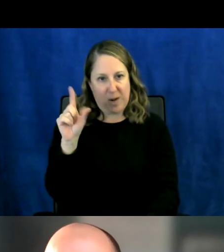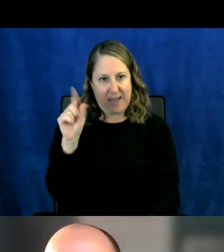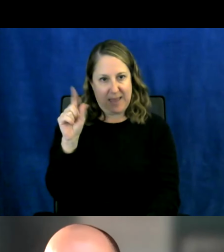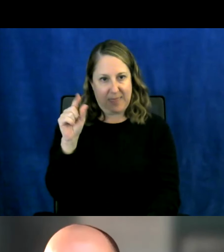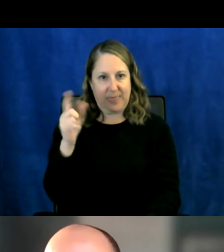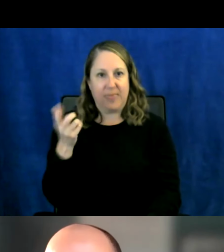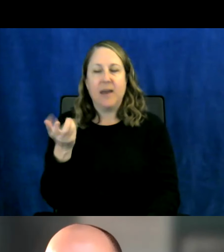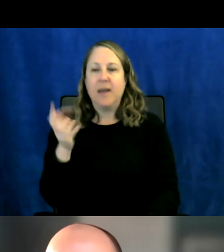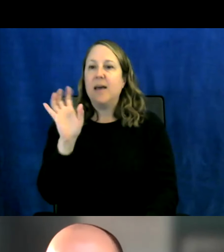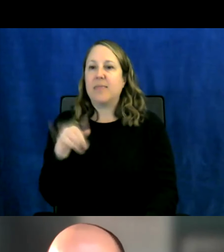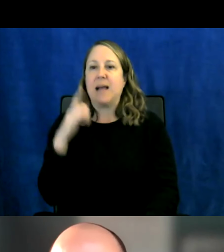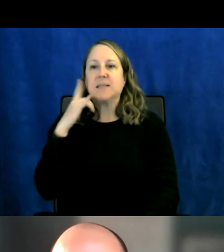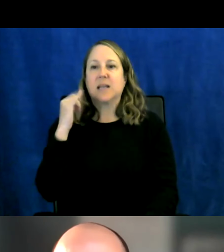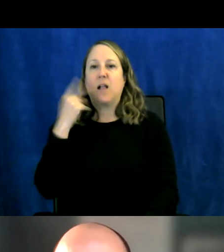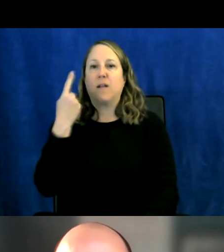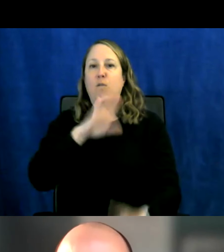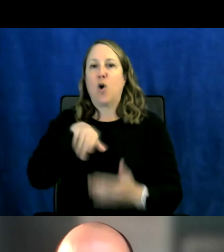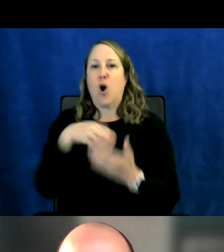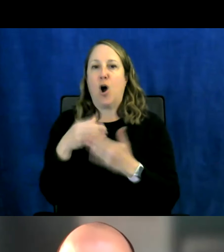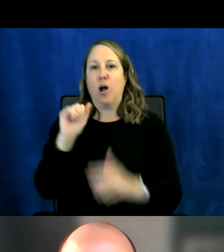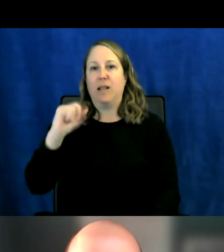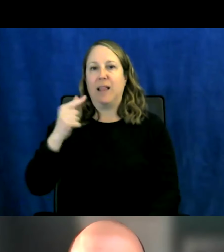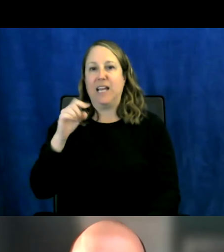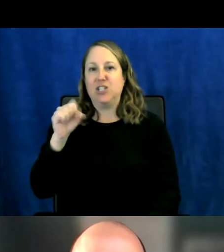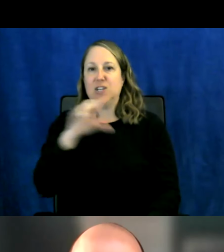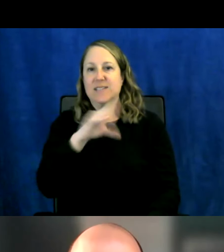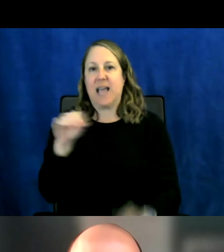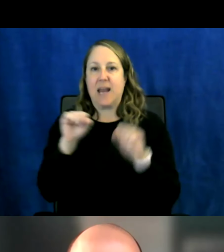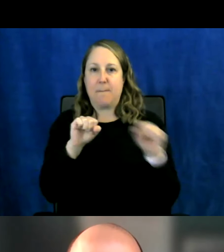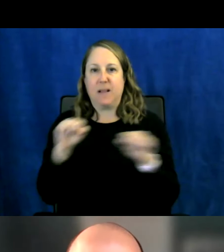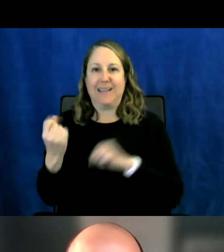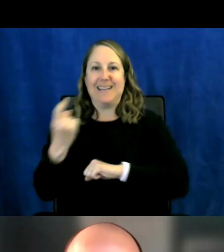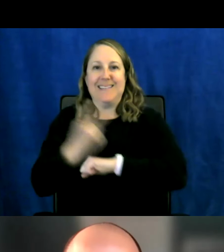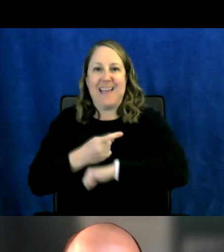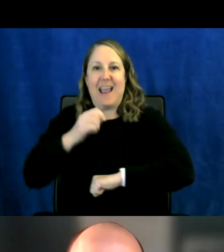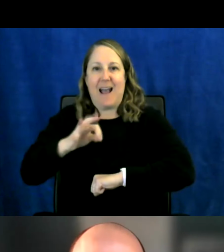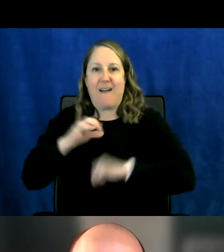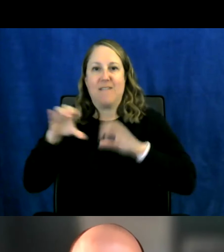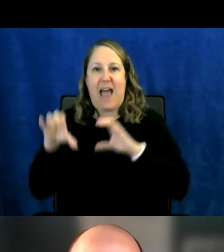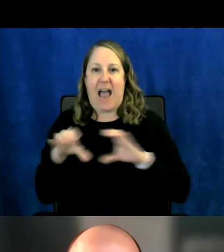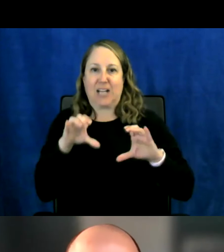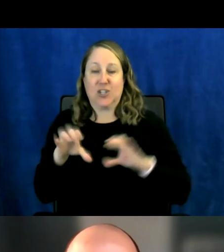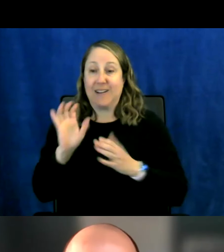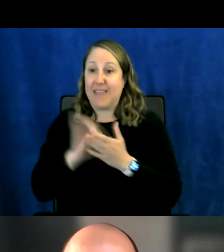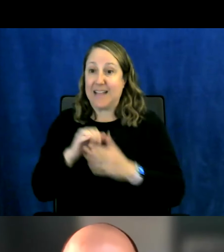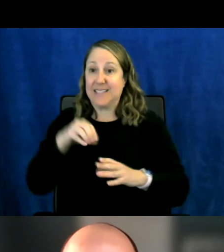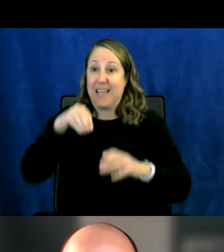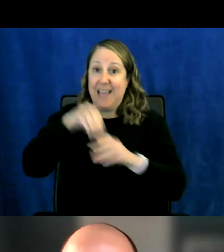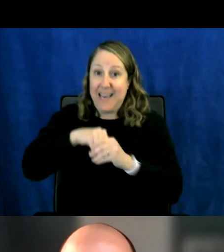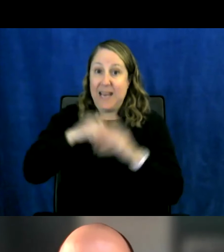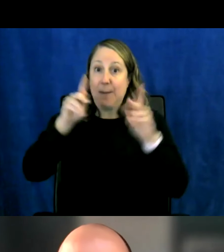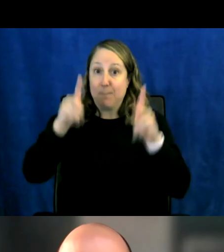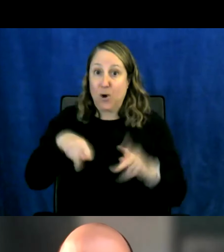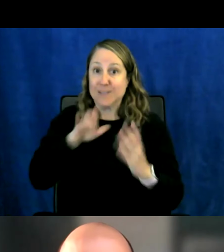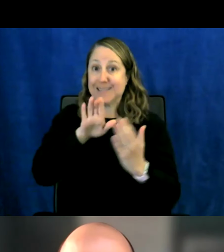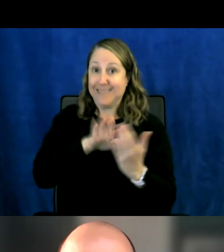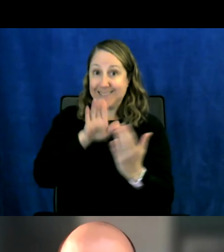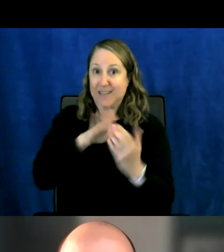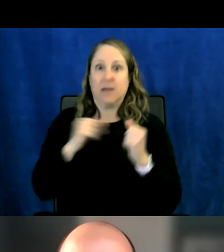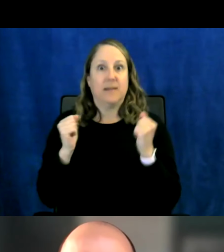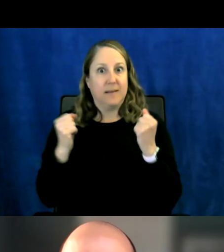The California for All Ages and Abilities Day of Action. This is going to be in-person events, health willing,